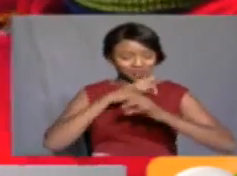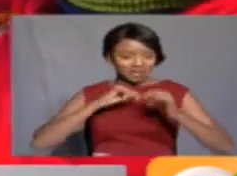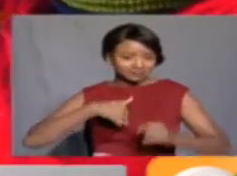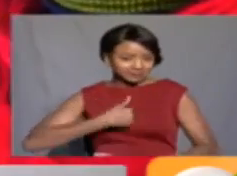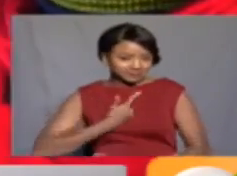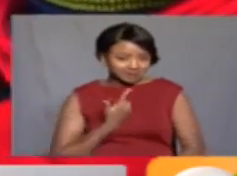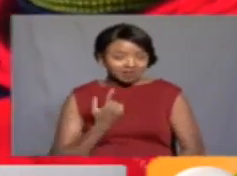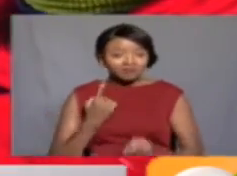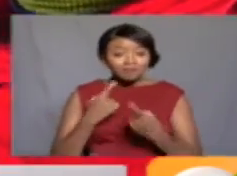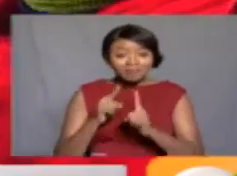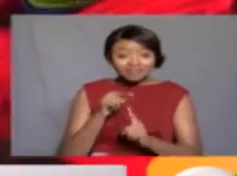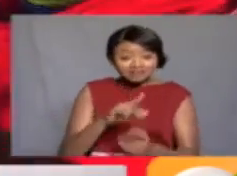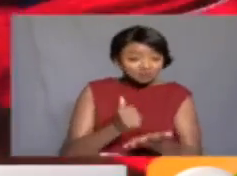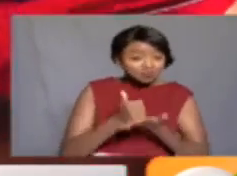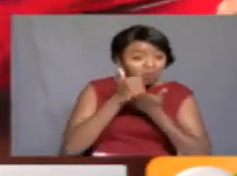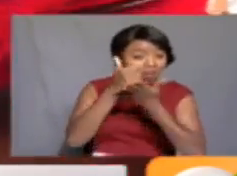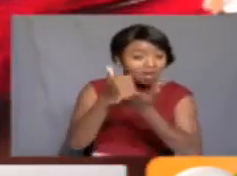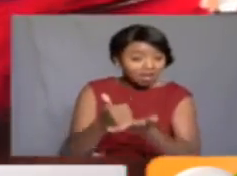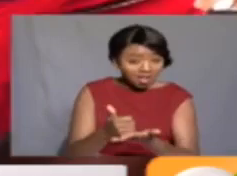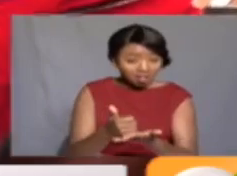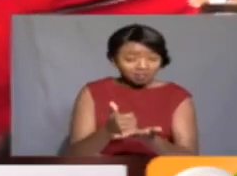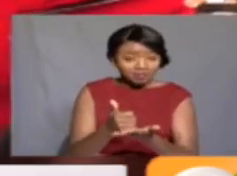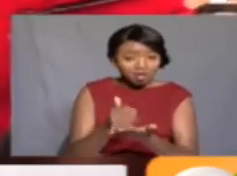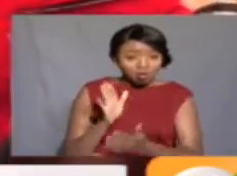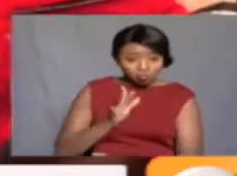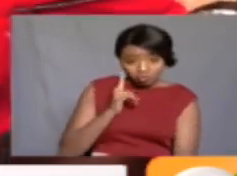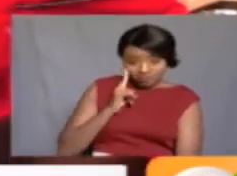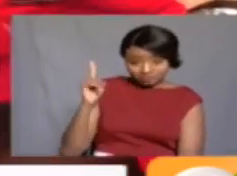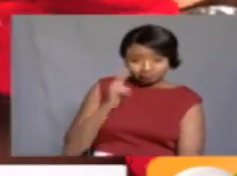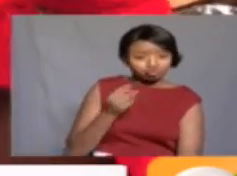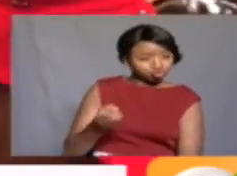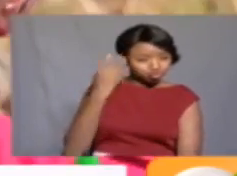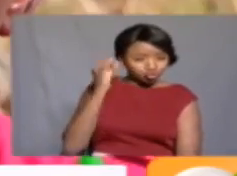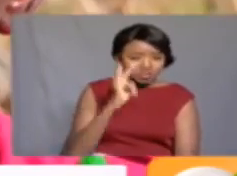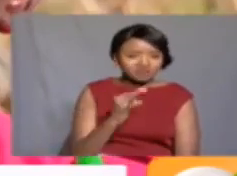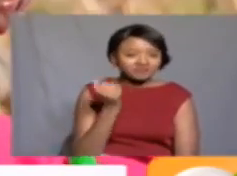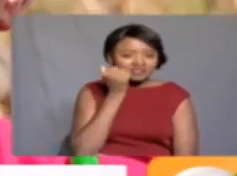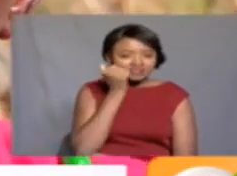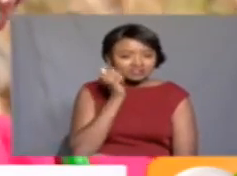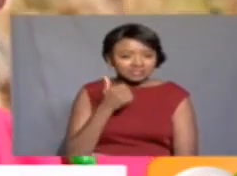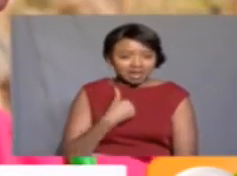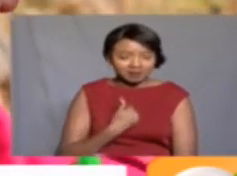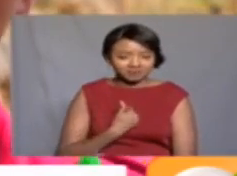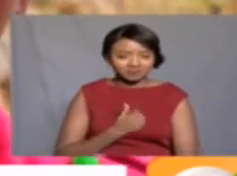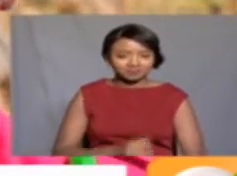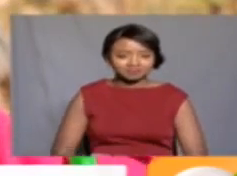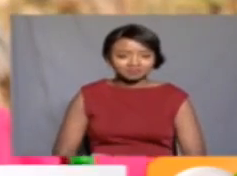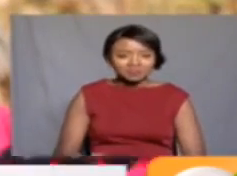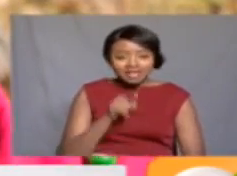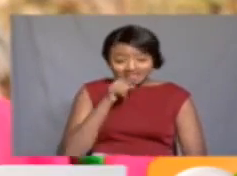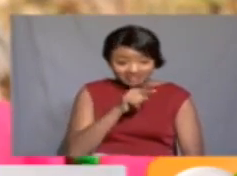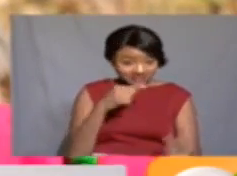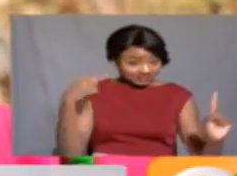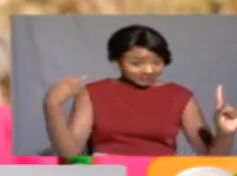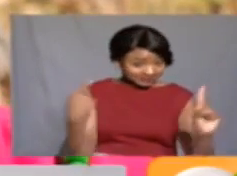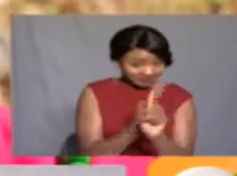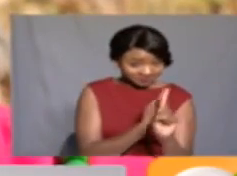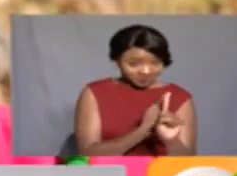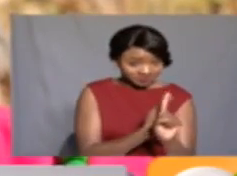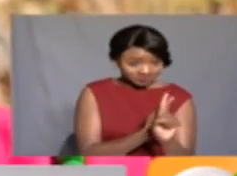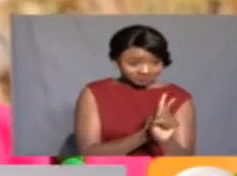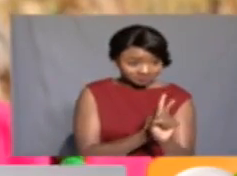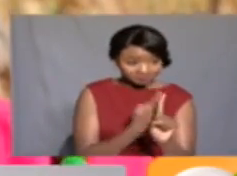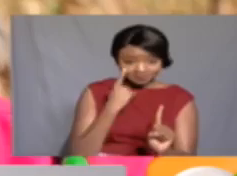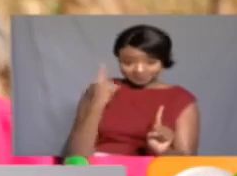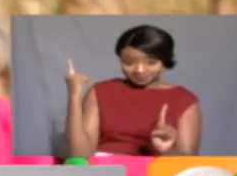community health volunteers such as Ajon to use beads to diagnose pneumonia in children. Hii ni tofauti na ile nimekuambia. Hii ni afya. Hii ni